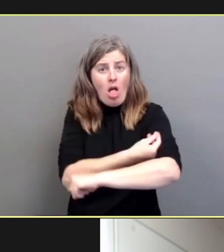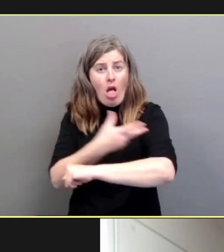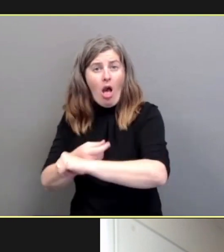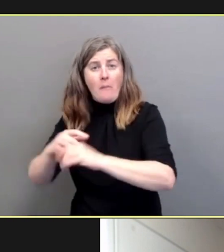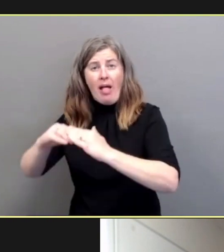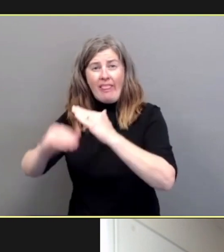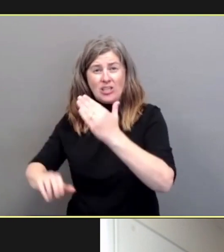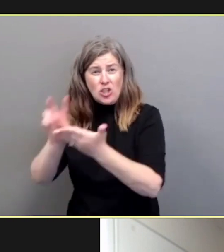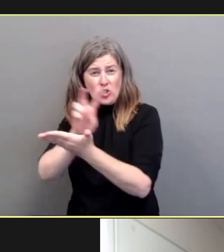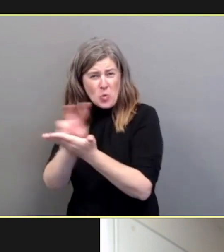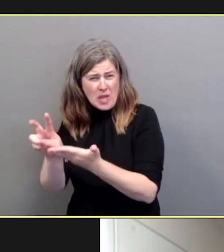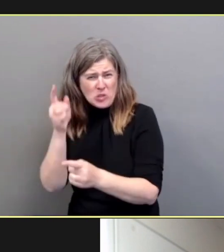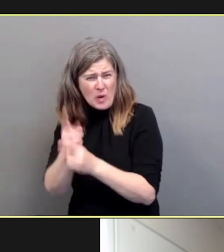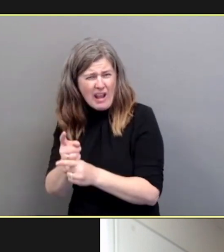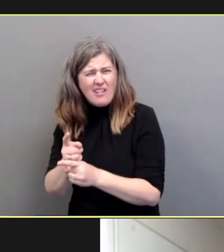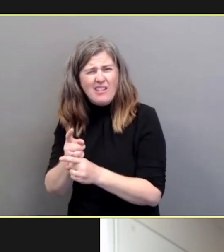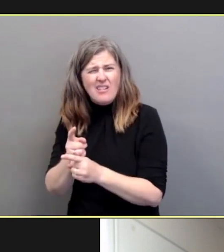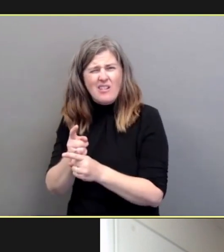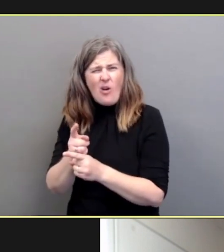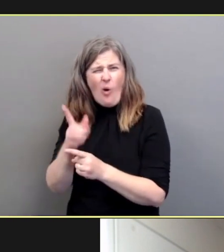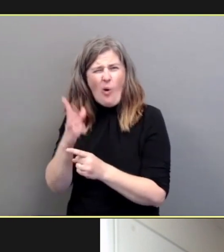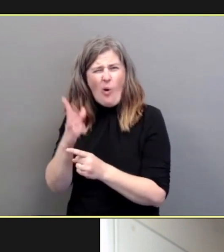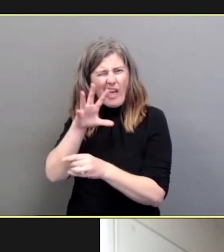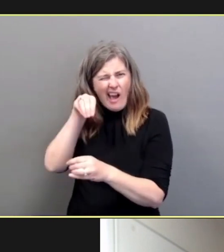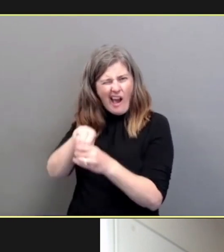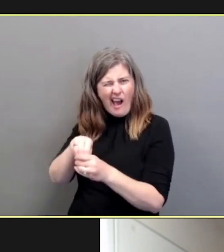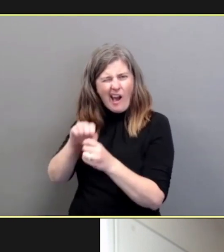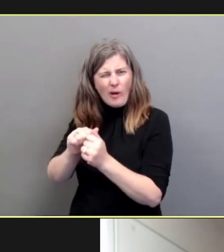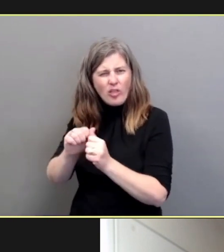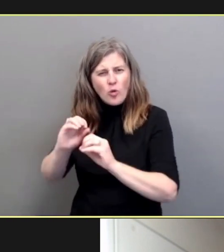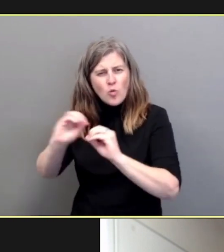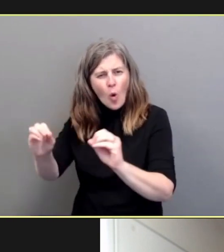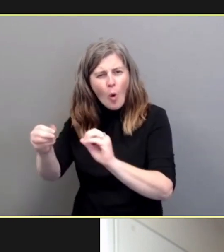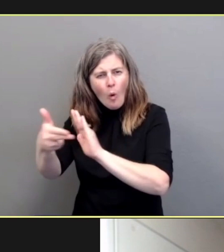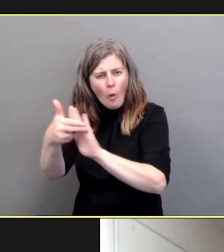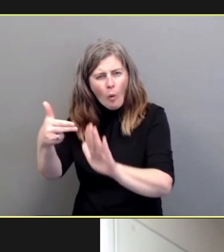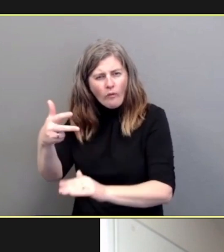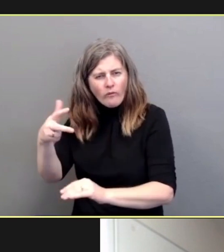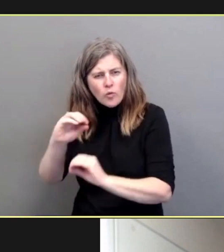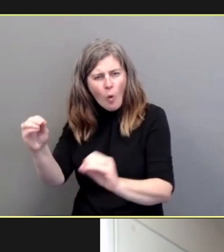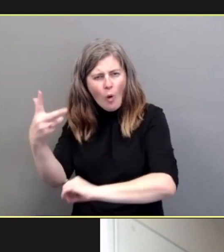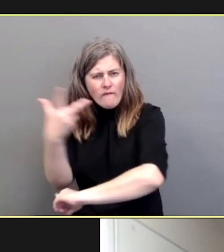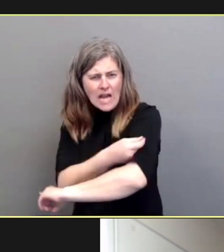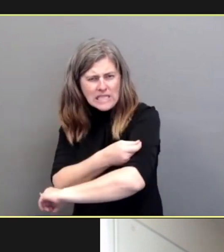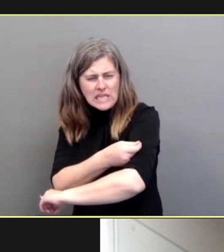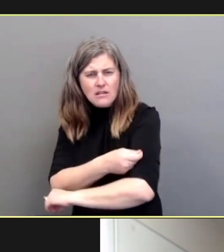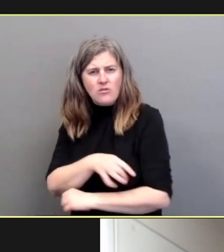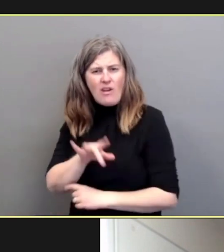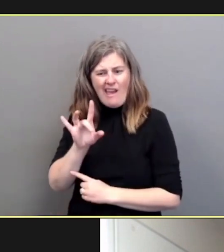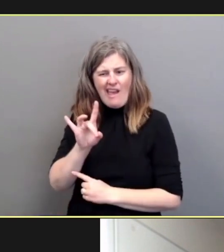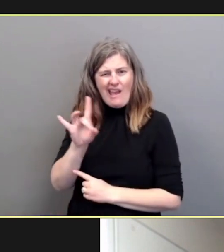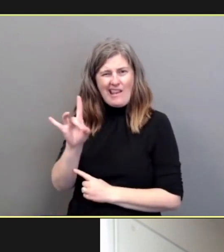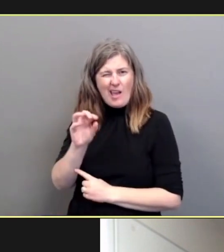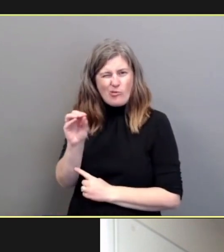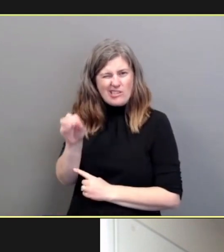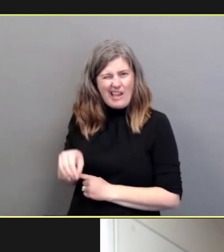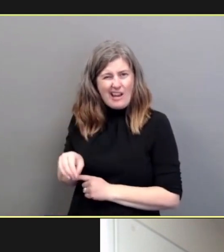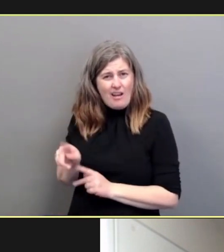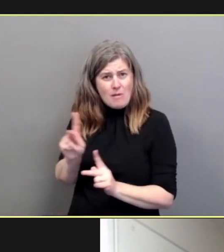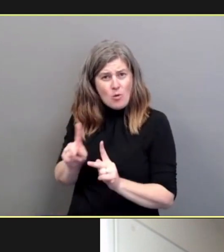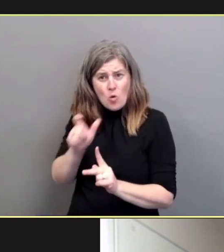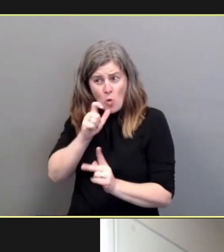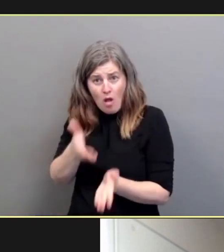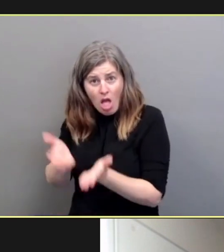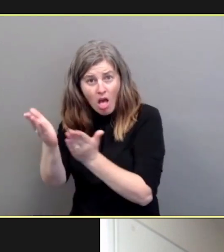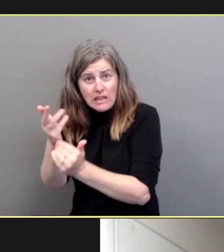was curious, I guess, what, of the 88.1% of cases among the unvaccinated, what proportion of those